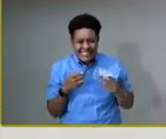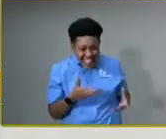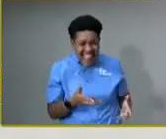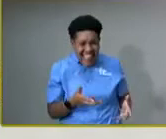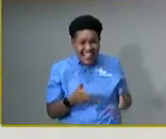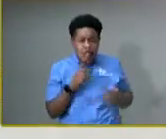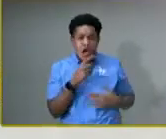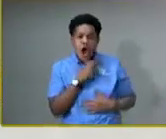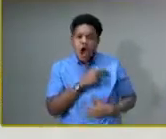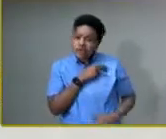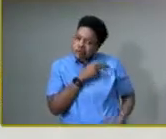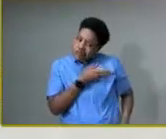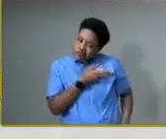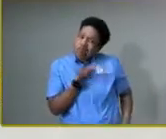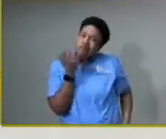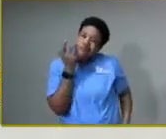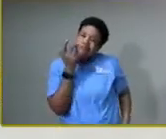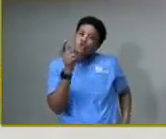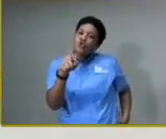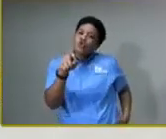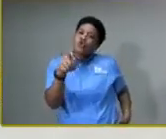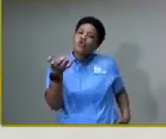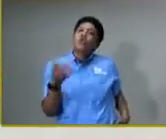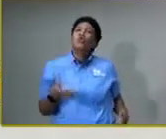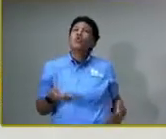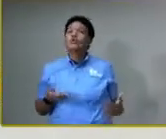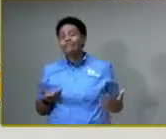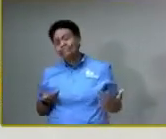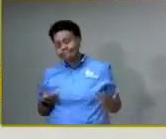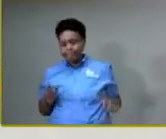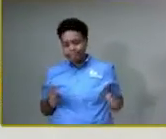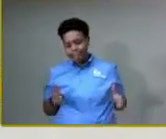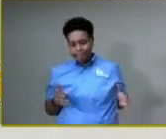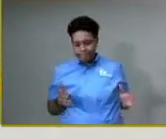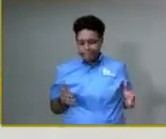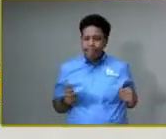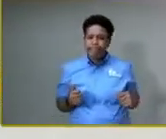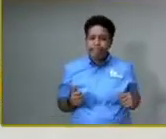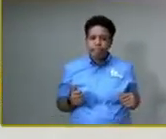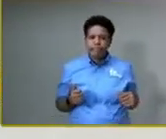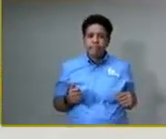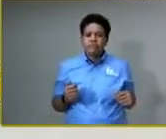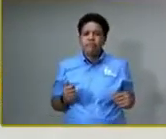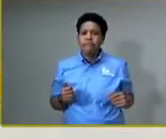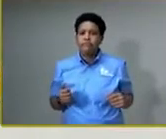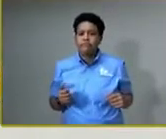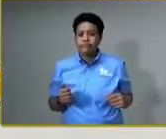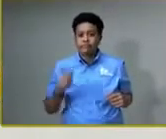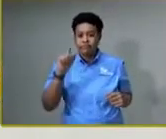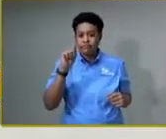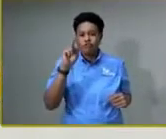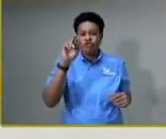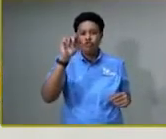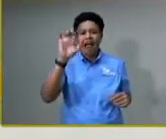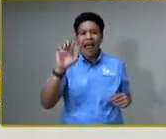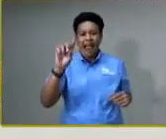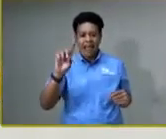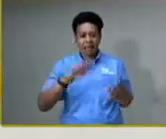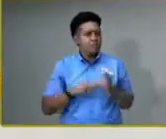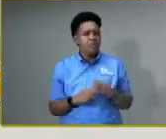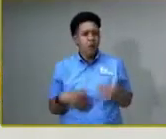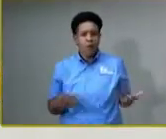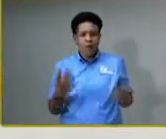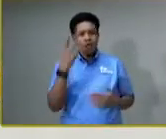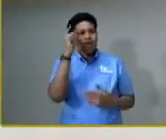hospital in this case, should at least be triaged. In other words, an assessment should be